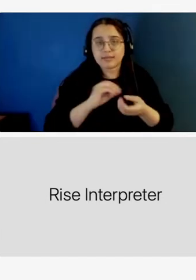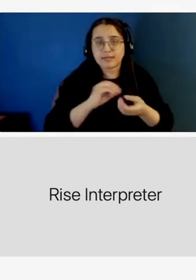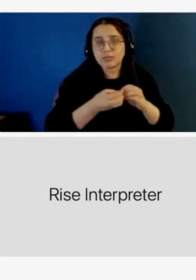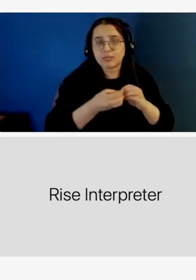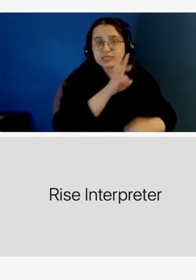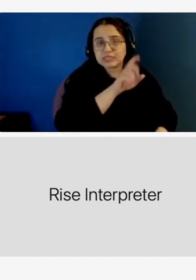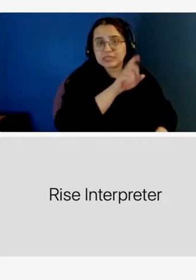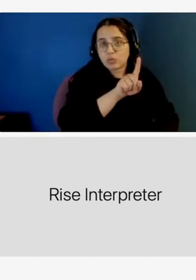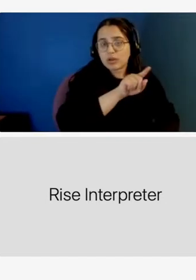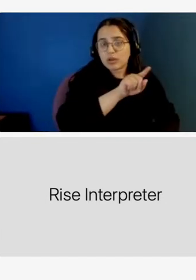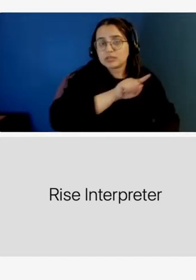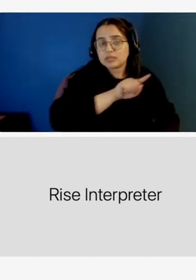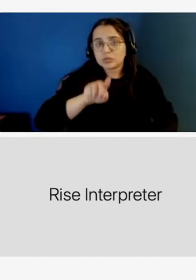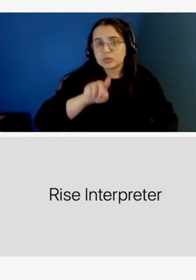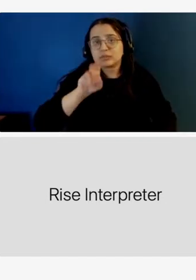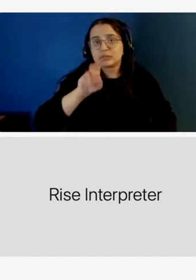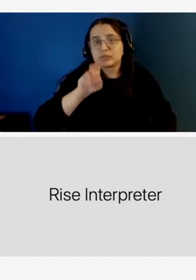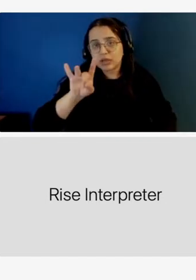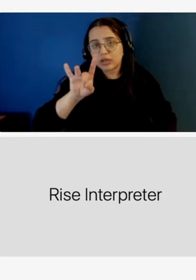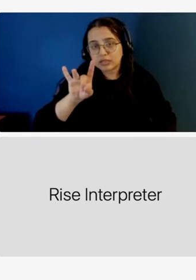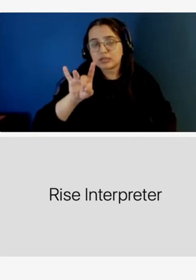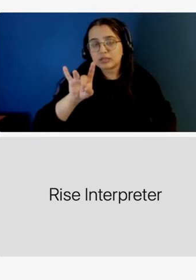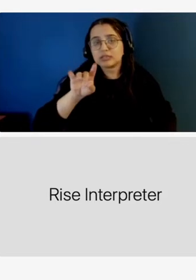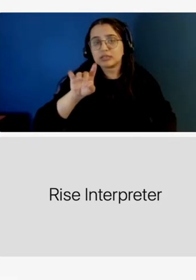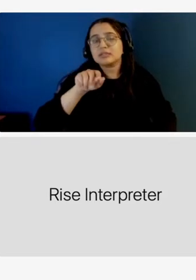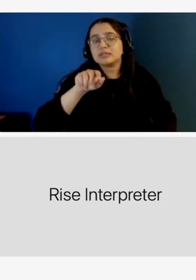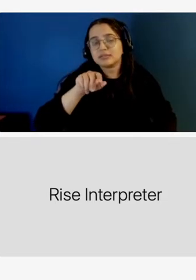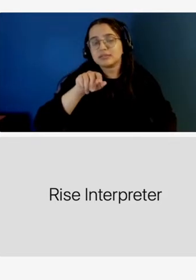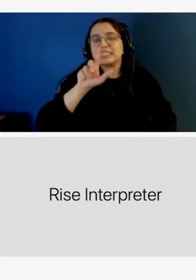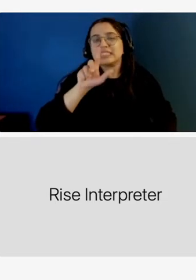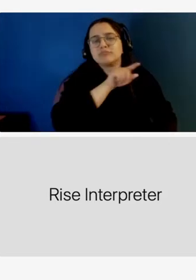of item 6.7. Okay, thank you.